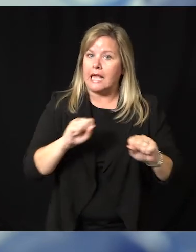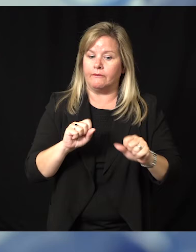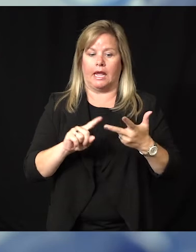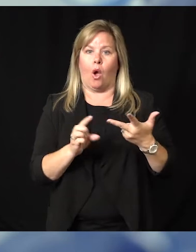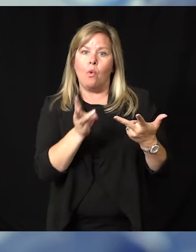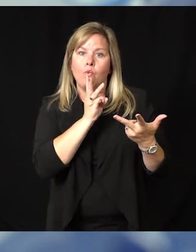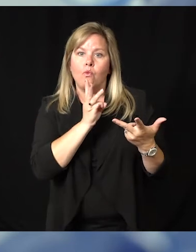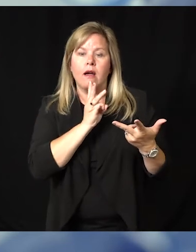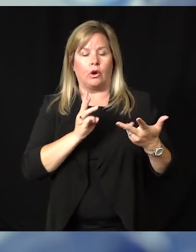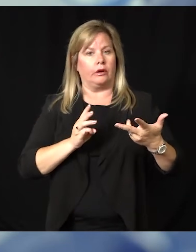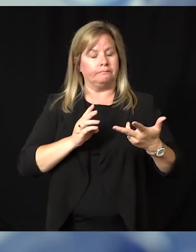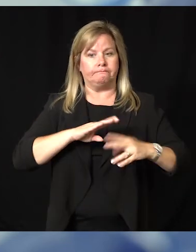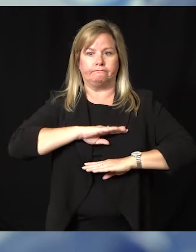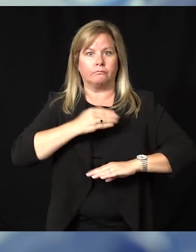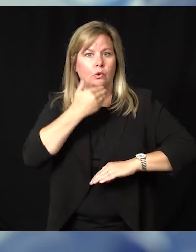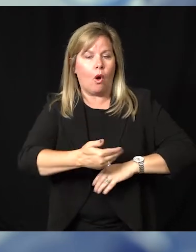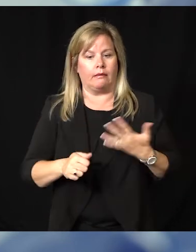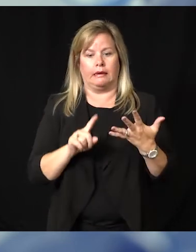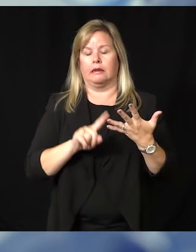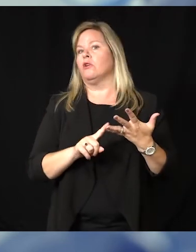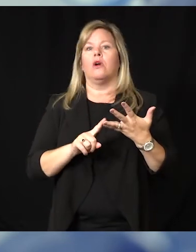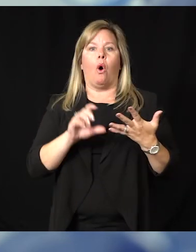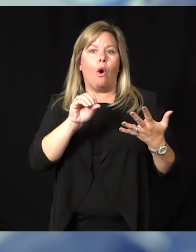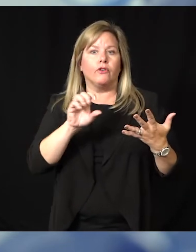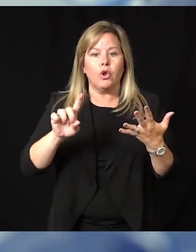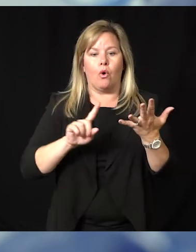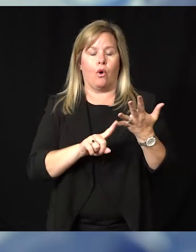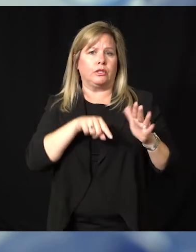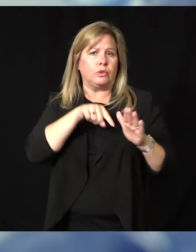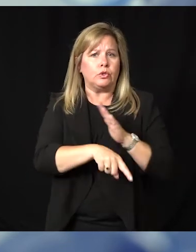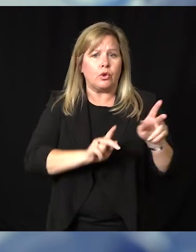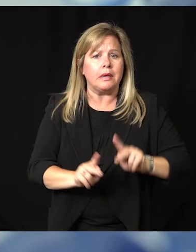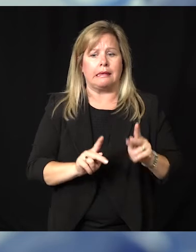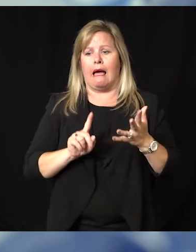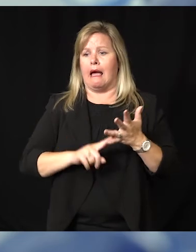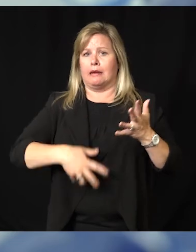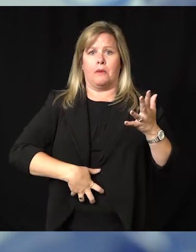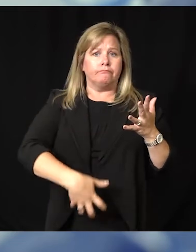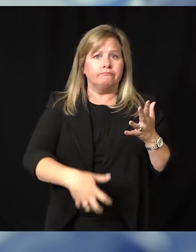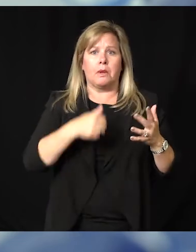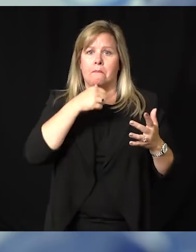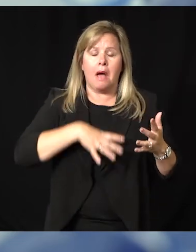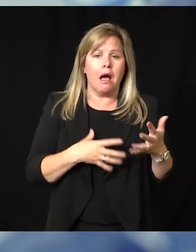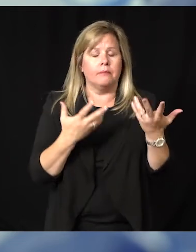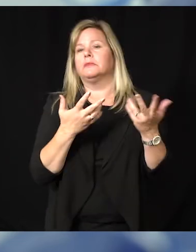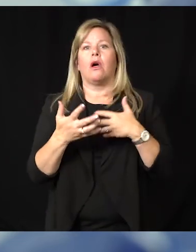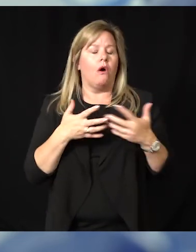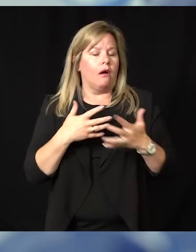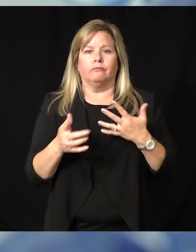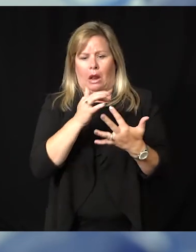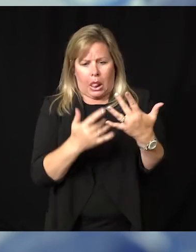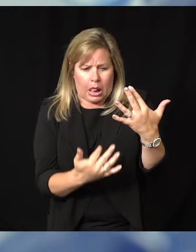water quality, overdoses, suicide, the health of moms and babies, nutrition, other infectious diseases, and much